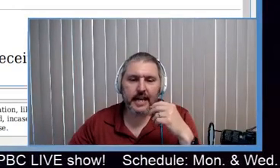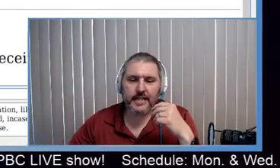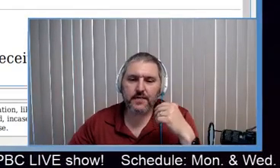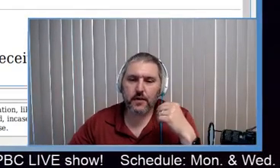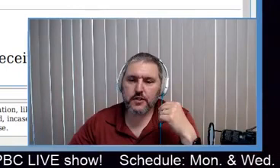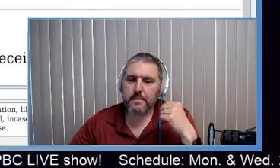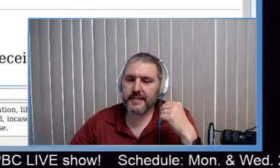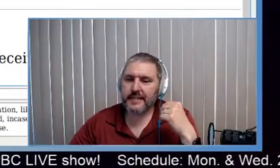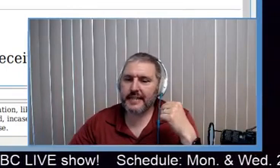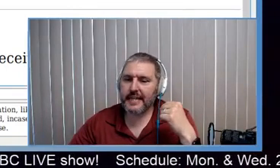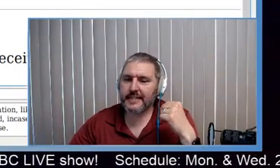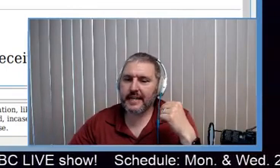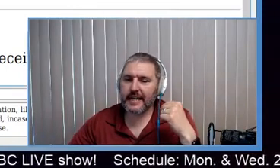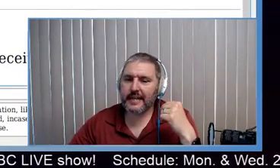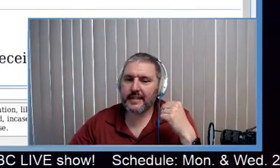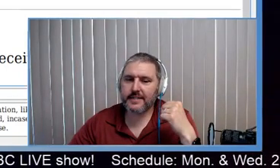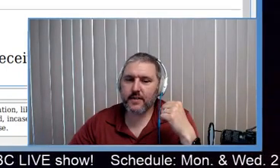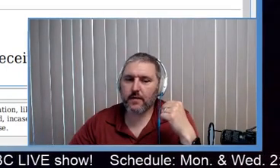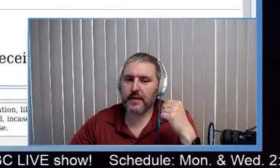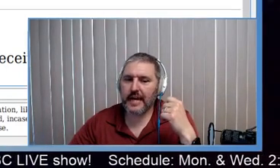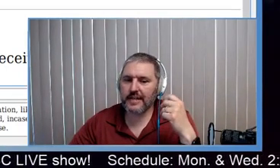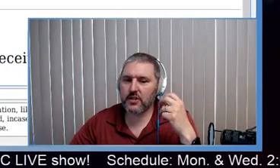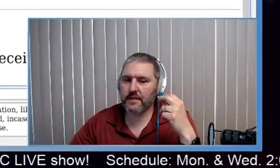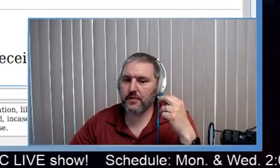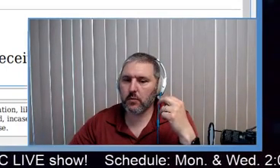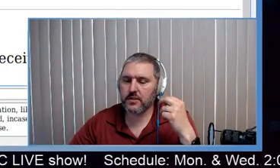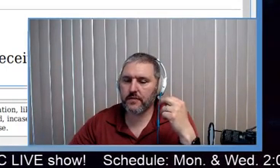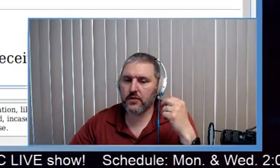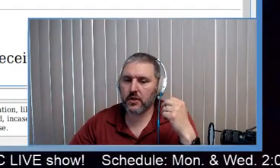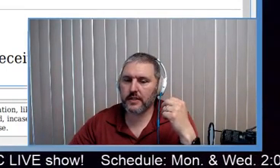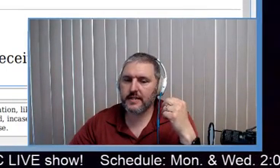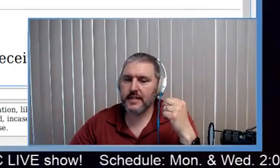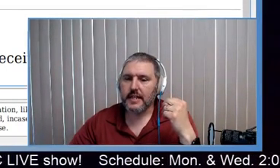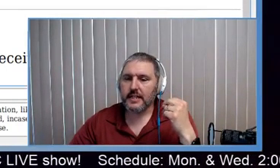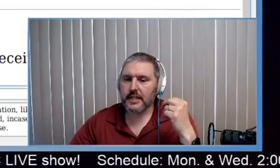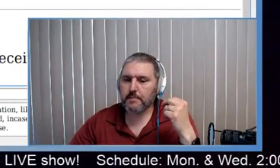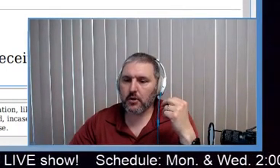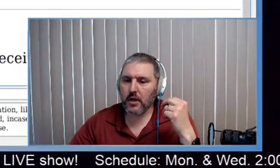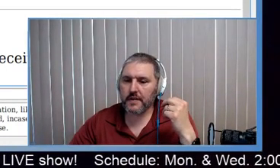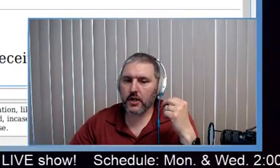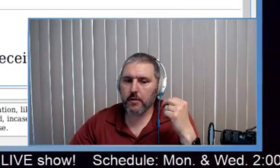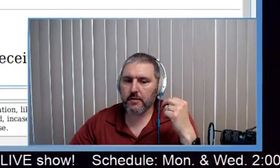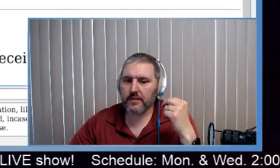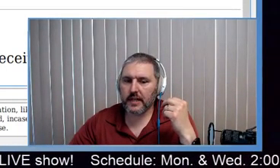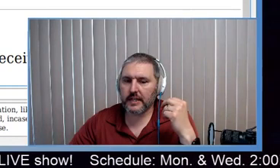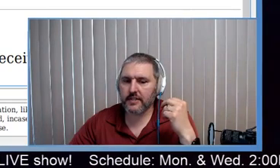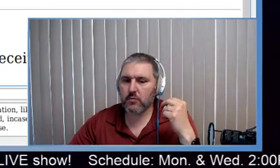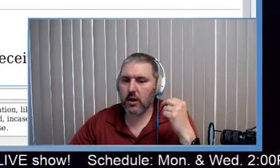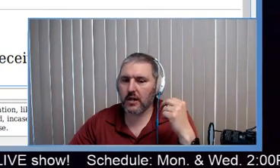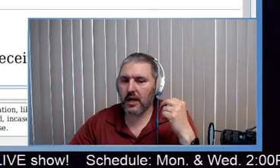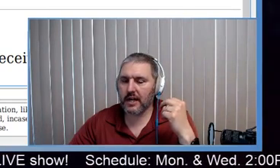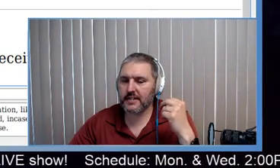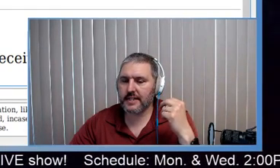The night is far spent, the day is at hand. Let us therefore cast off the works of darkness. Let us put on the armor of